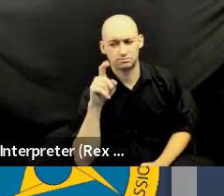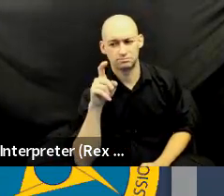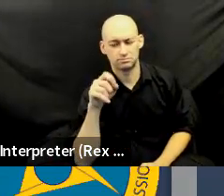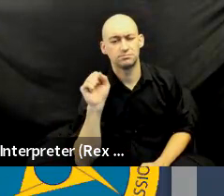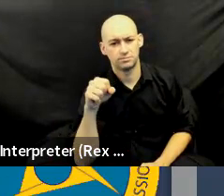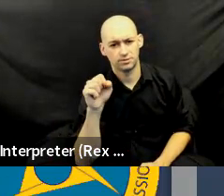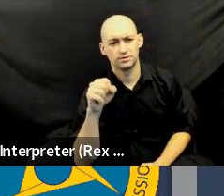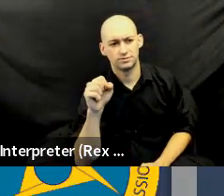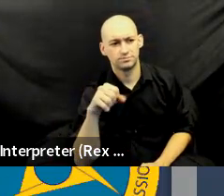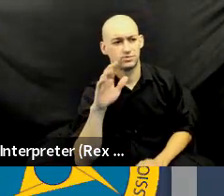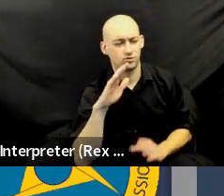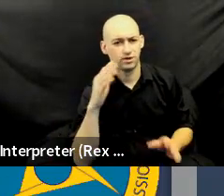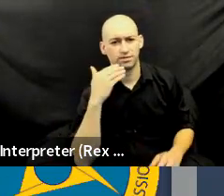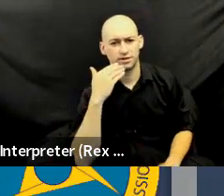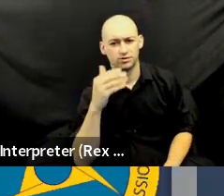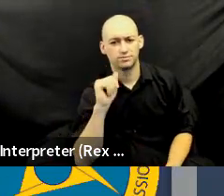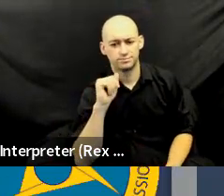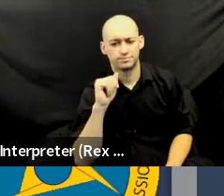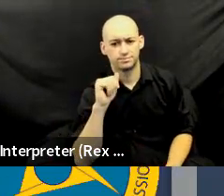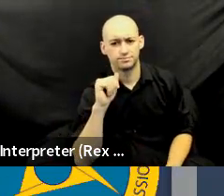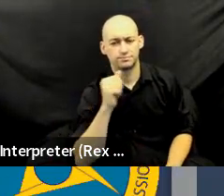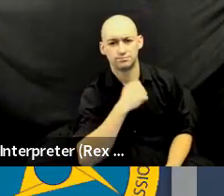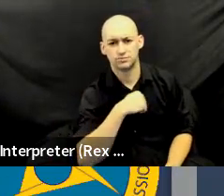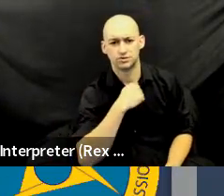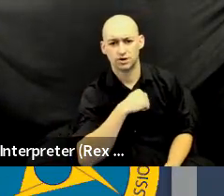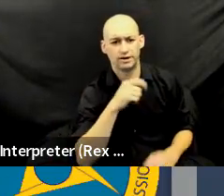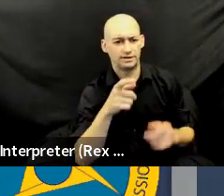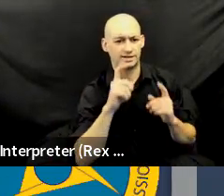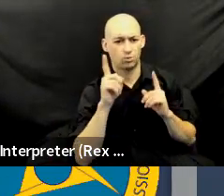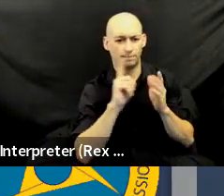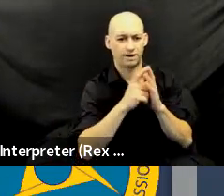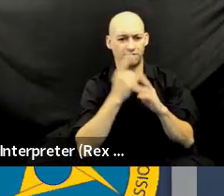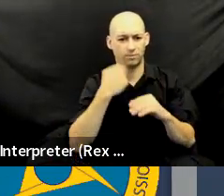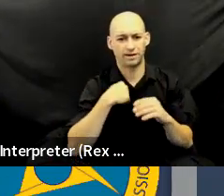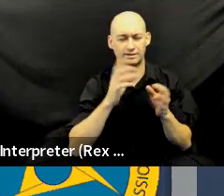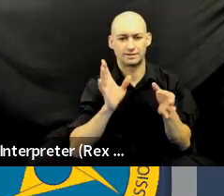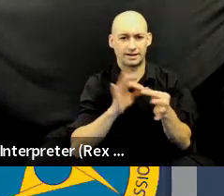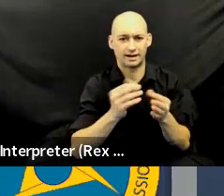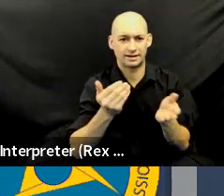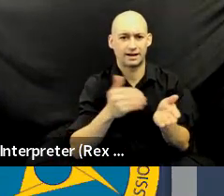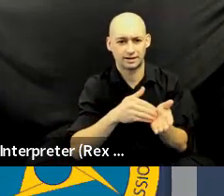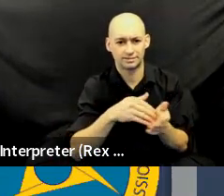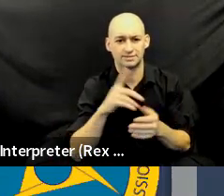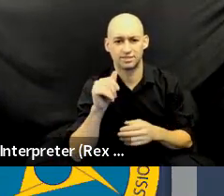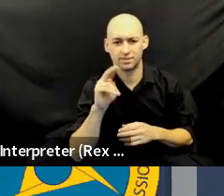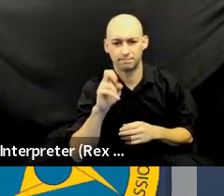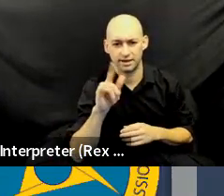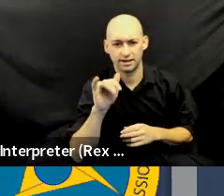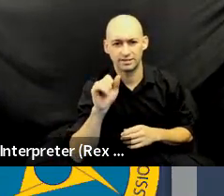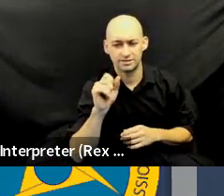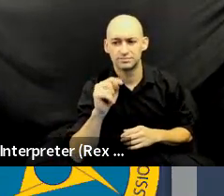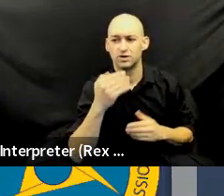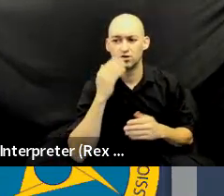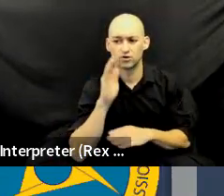Yes. All right, great, thank you. I'm sorry, it took a minute for me to reconnect as a panelist there. So good